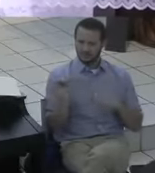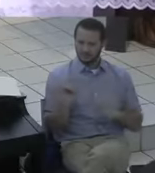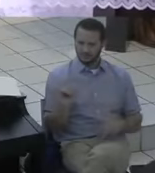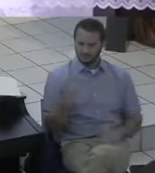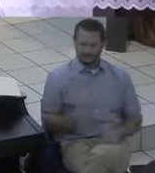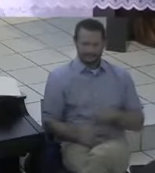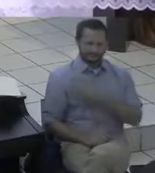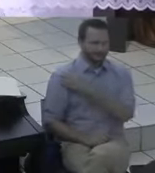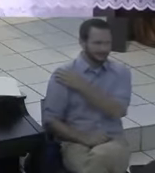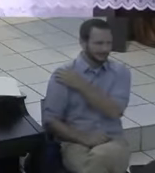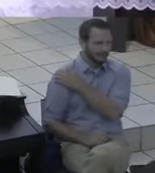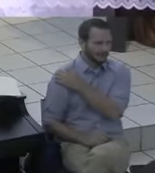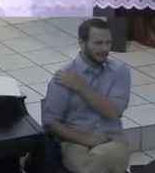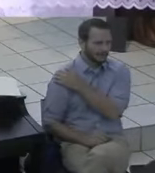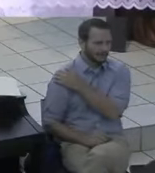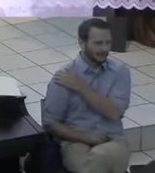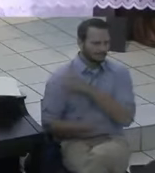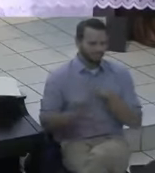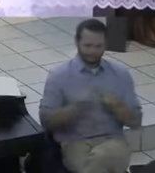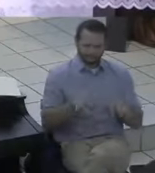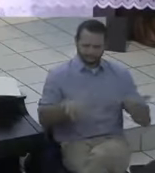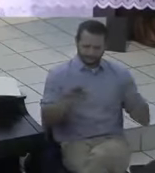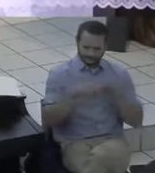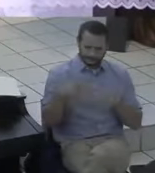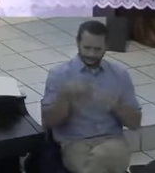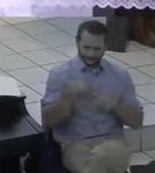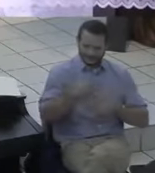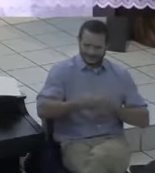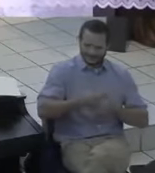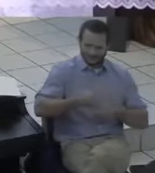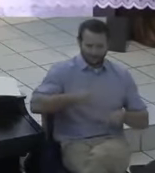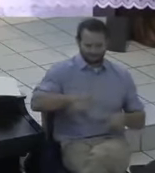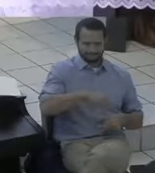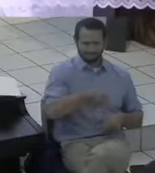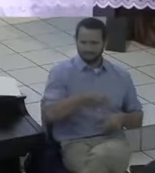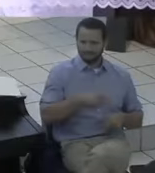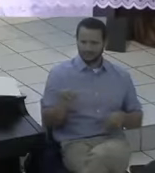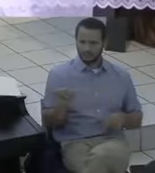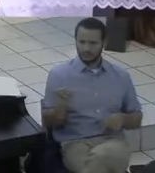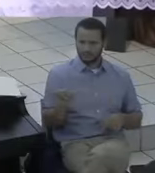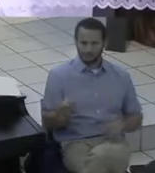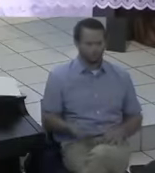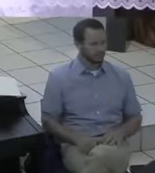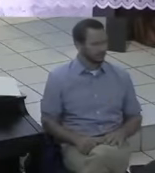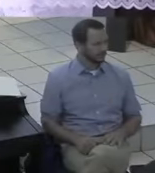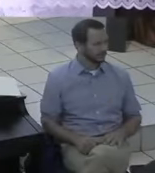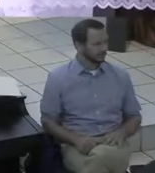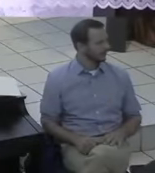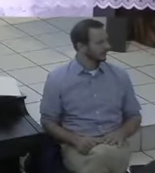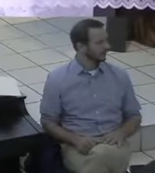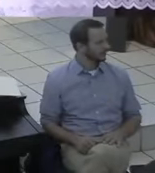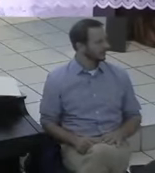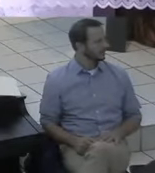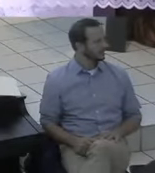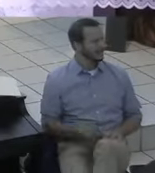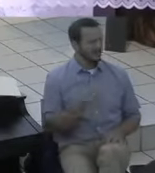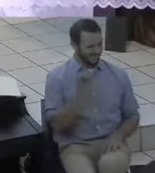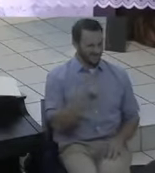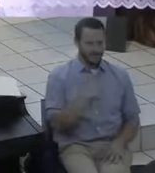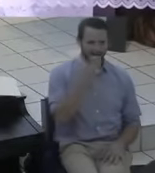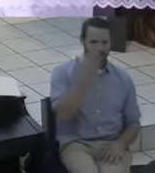also important that we take care of the community here within this building. And that's what our offerings and tithes are